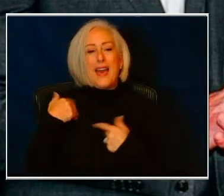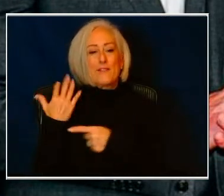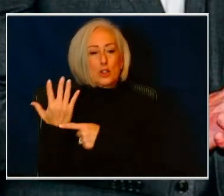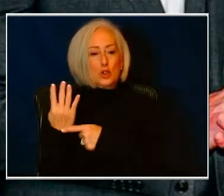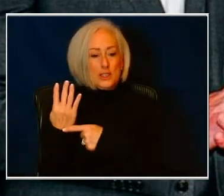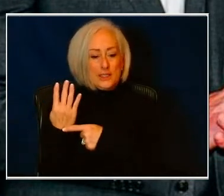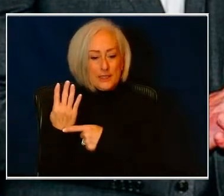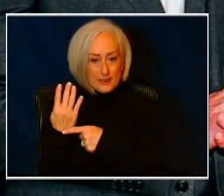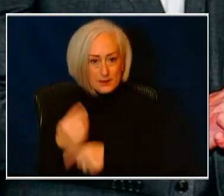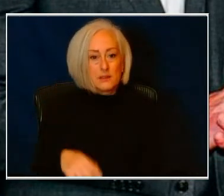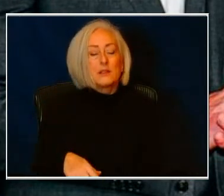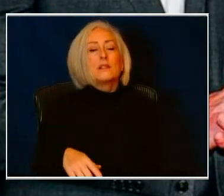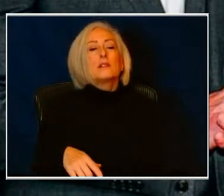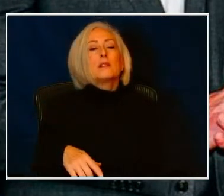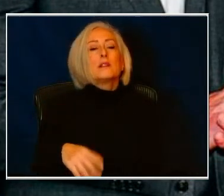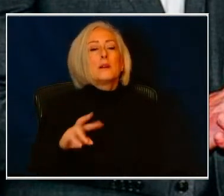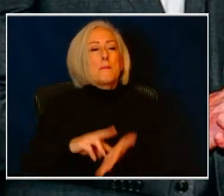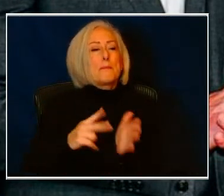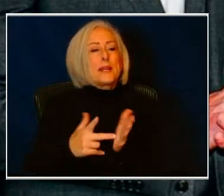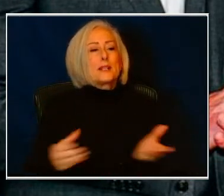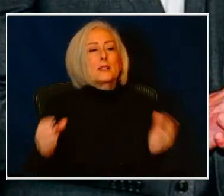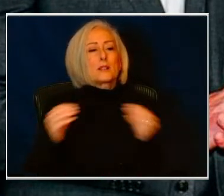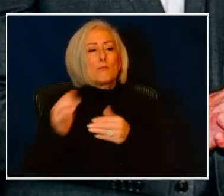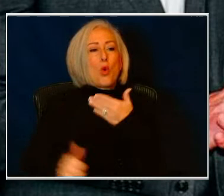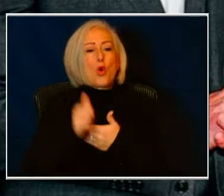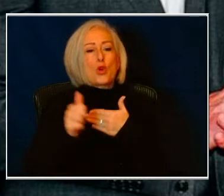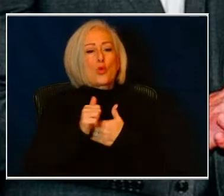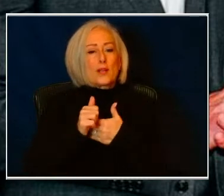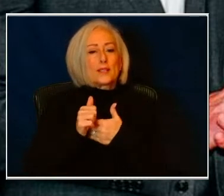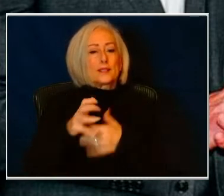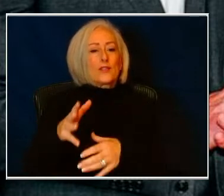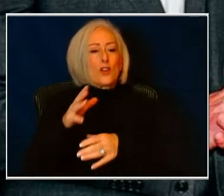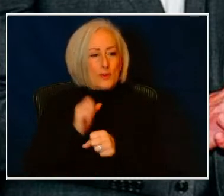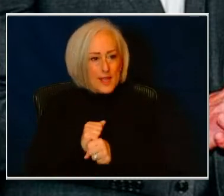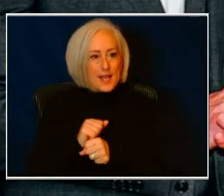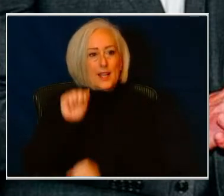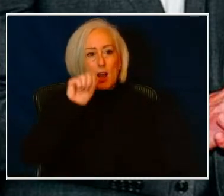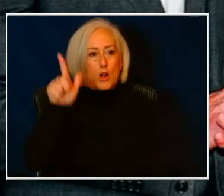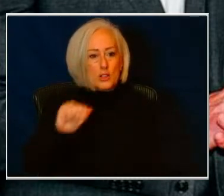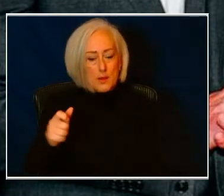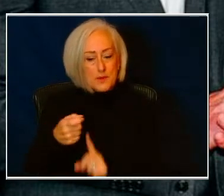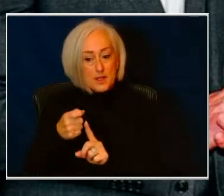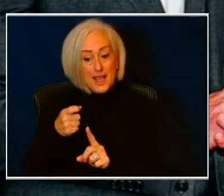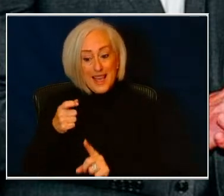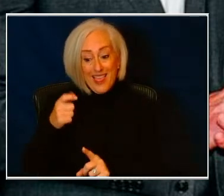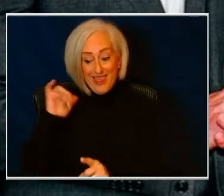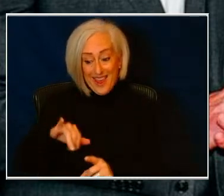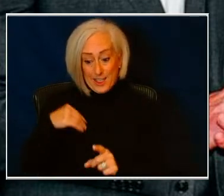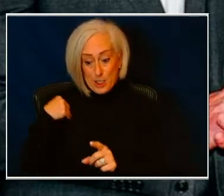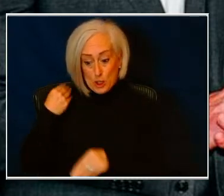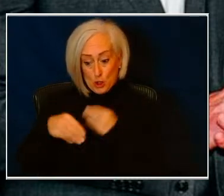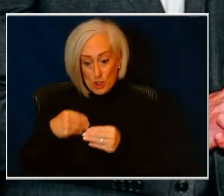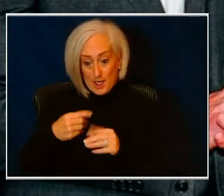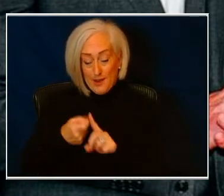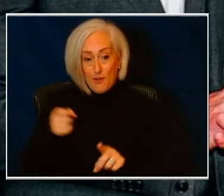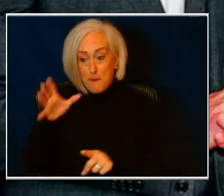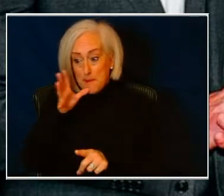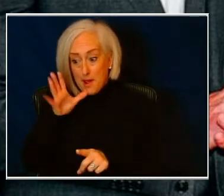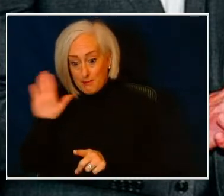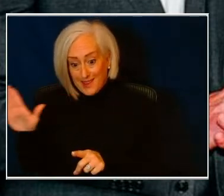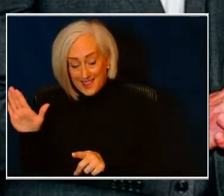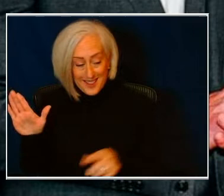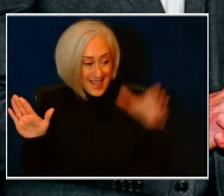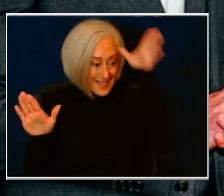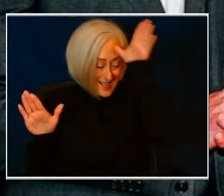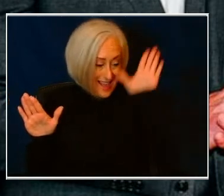a bigger risk at developing Alzheimer's because he got it from his mom and his dad. Again, this really increases his risk. So tell us about